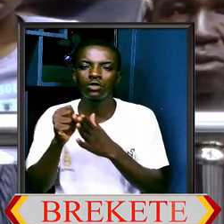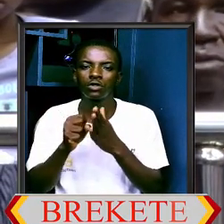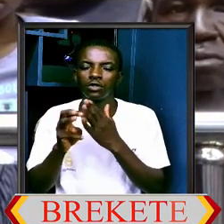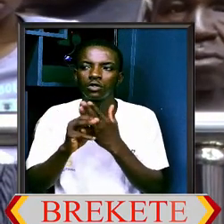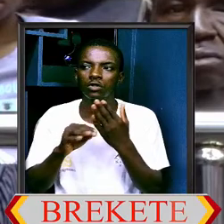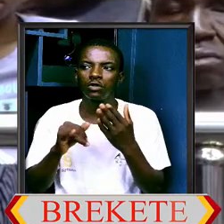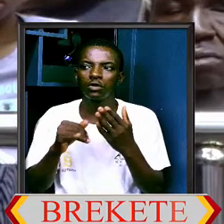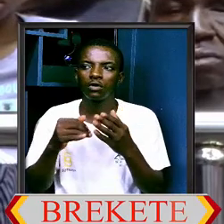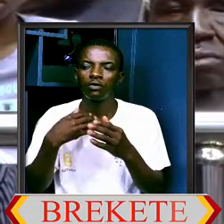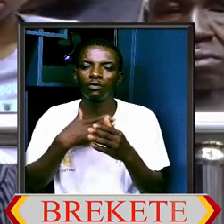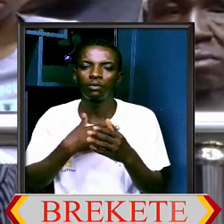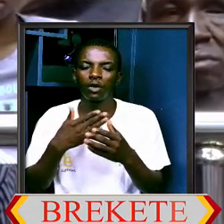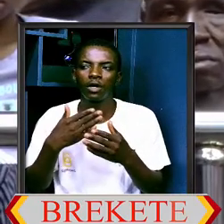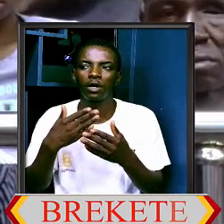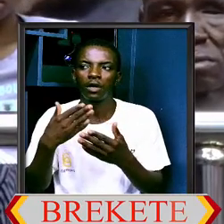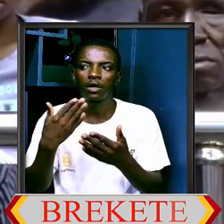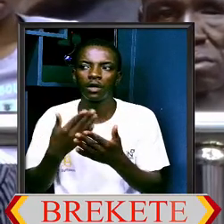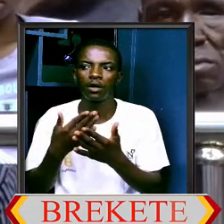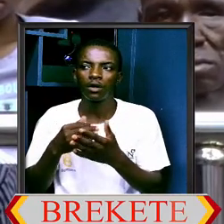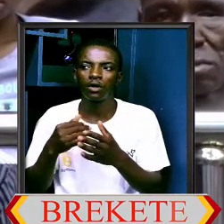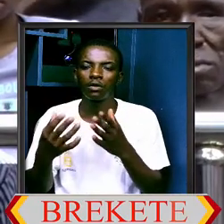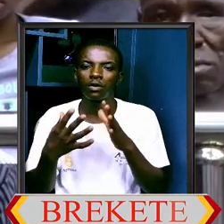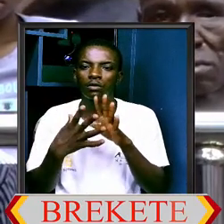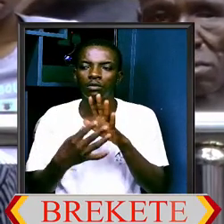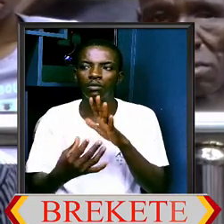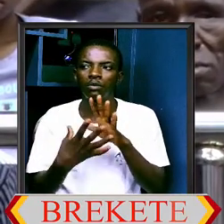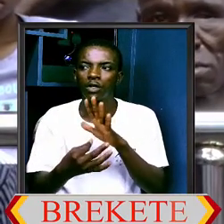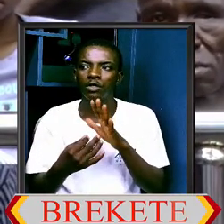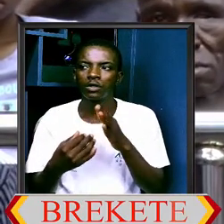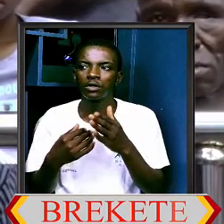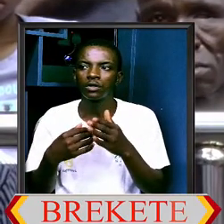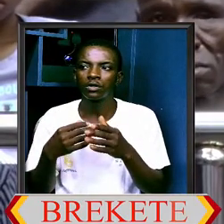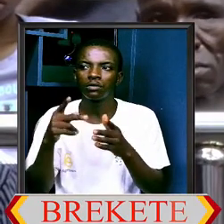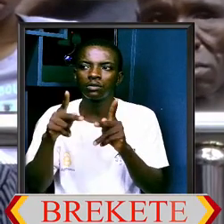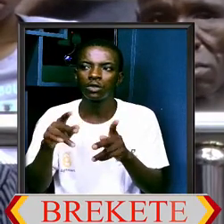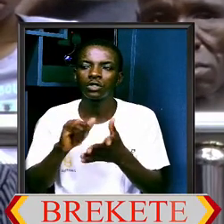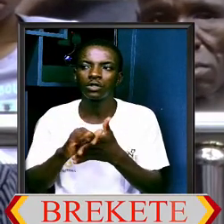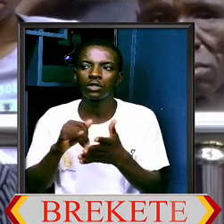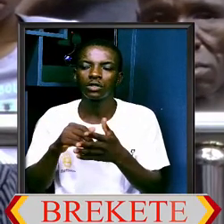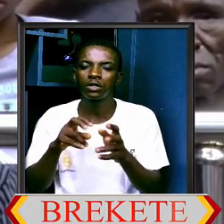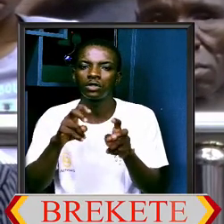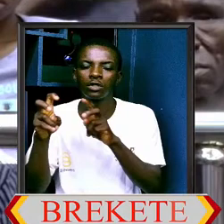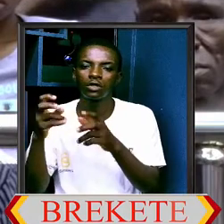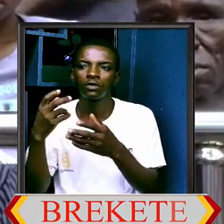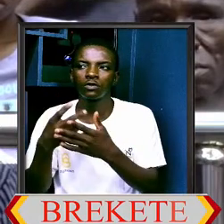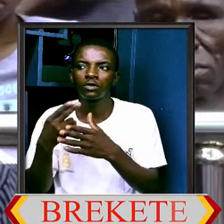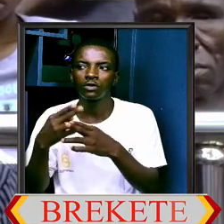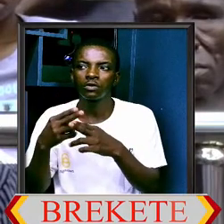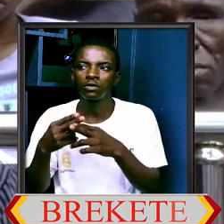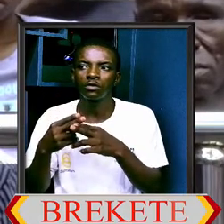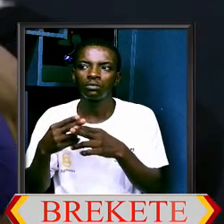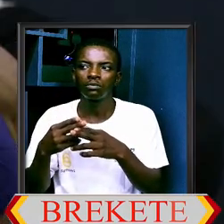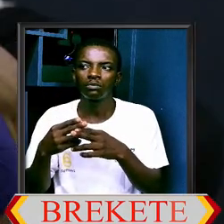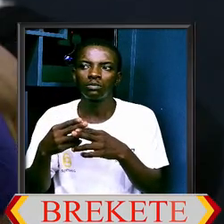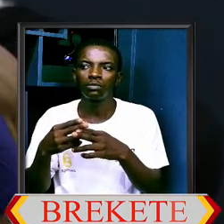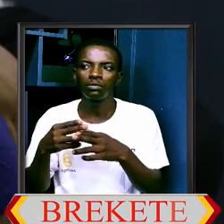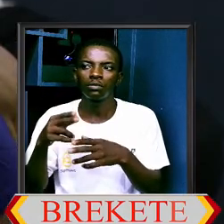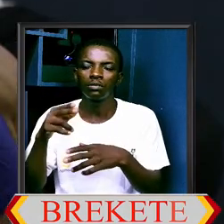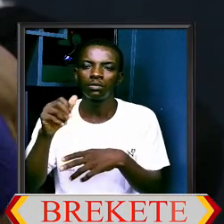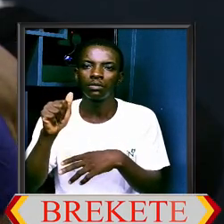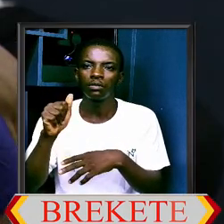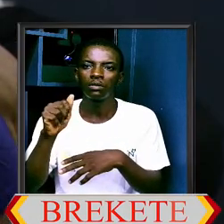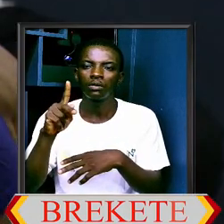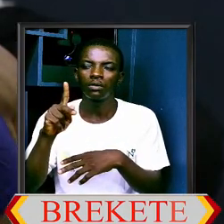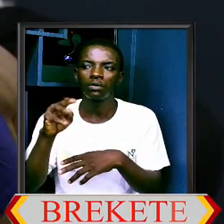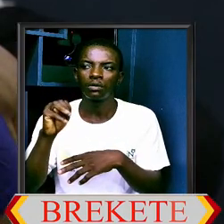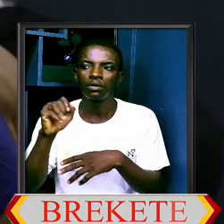statement of my account. When my bank print the statement of account, the person name that transferred the money to Kebiru